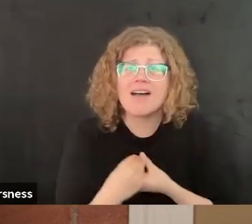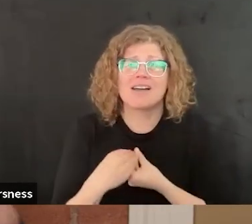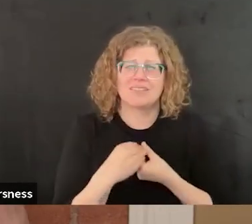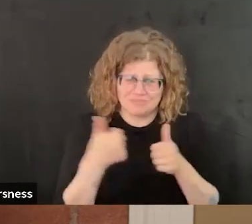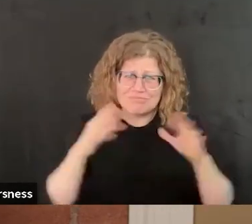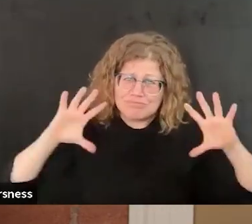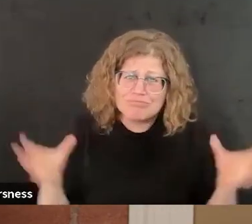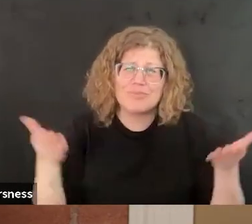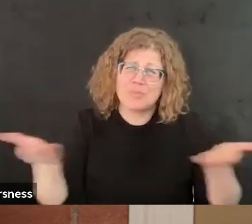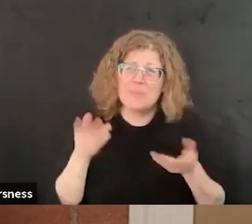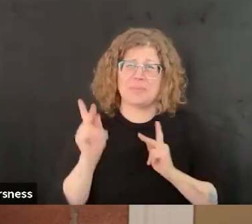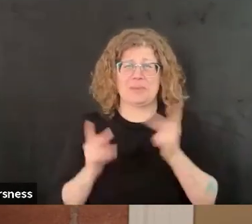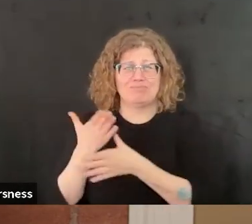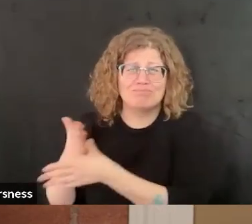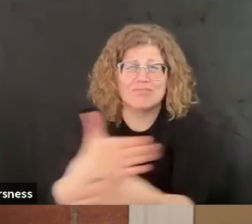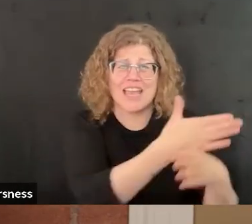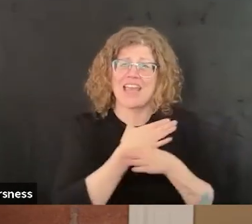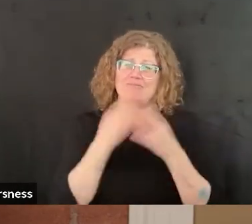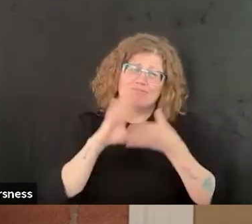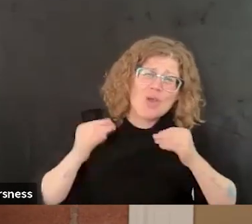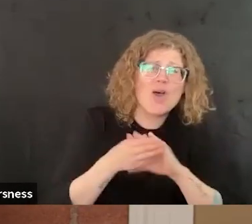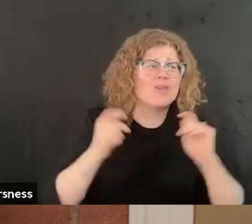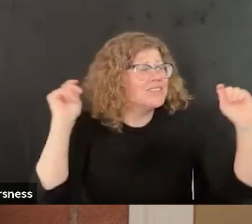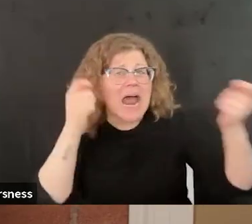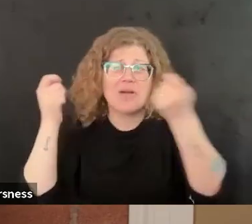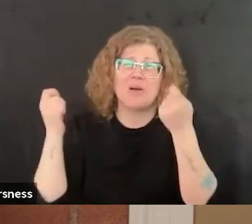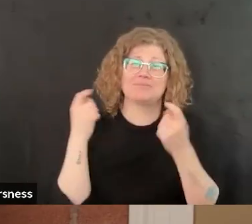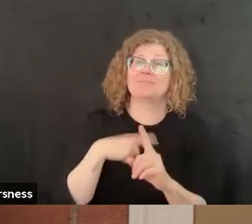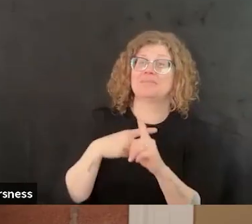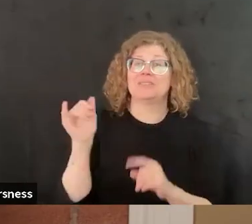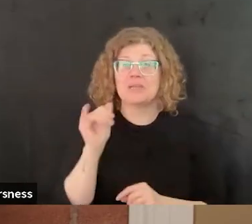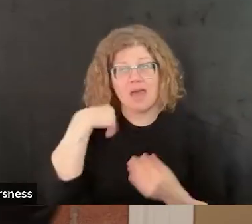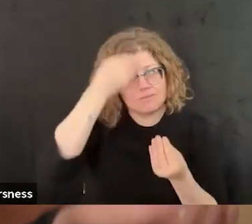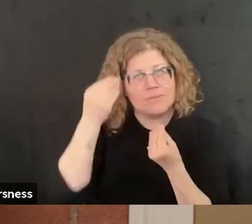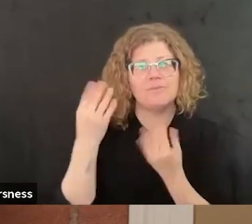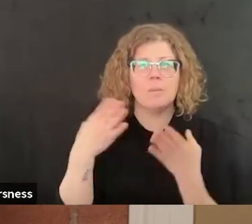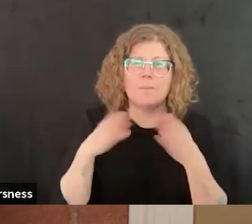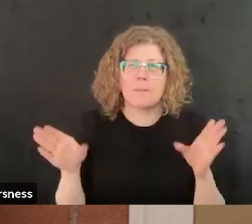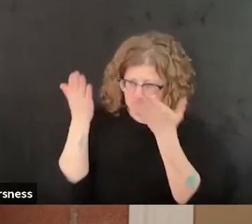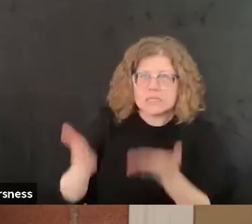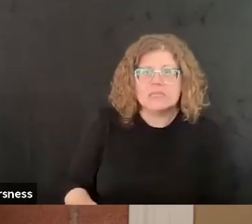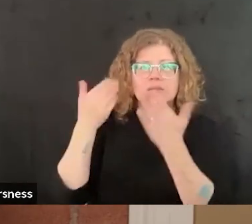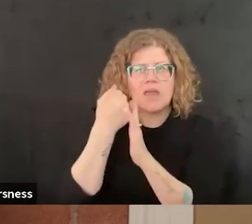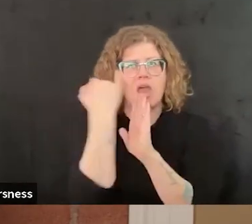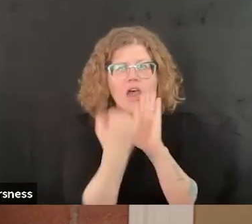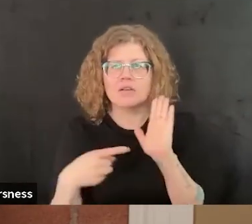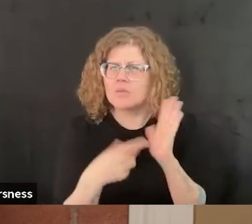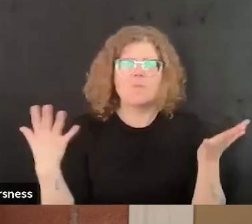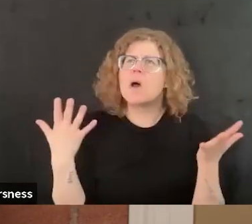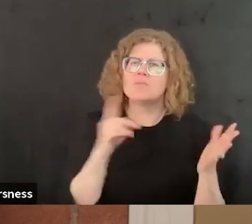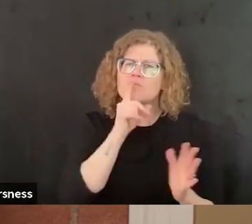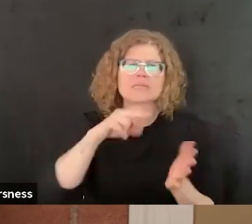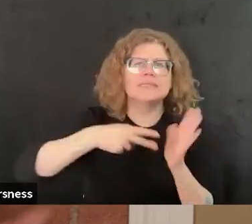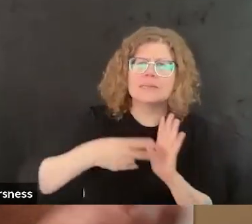project. So bring people together in order to share the story through celebration and to highlight to the public what this work means